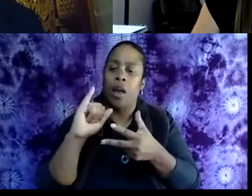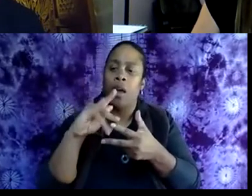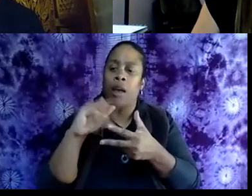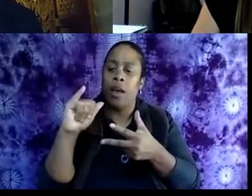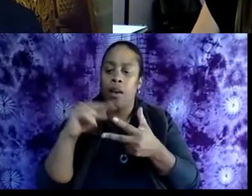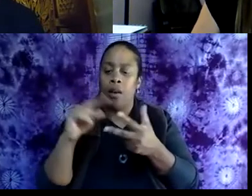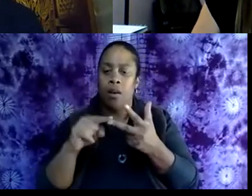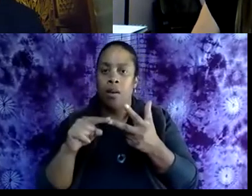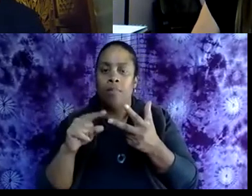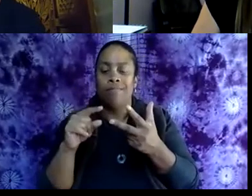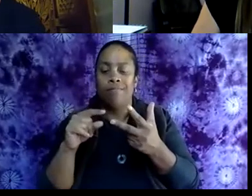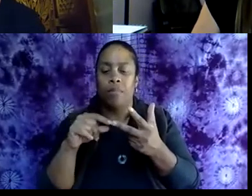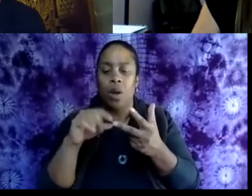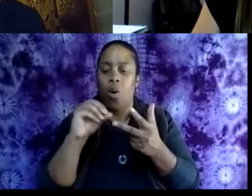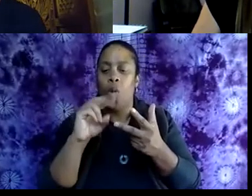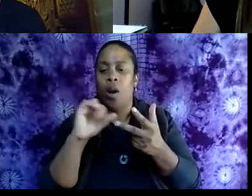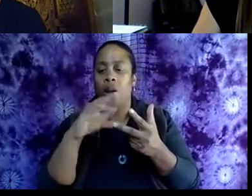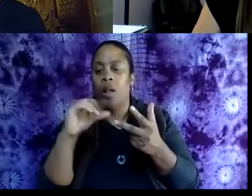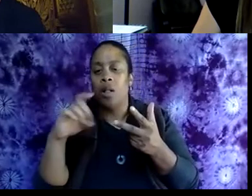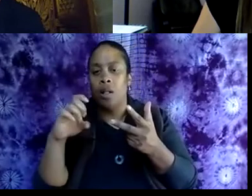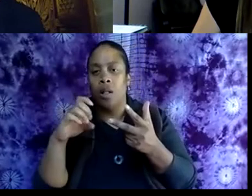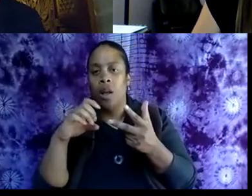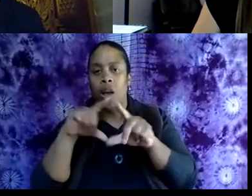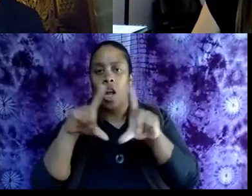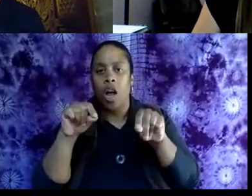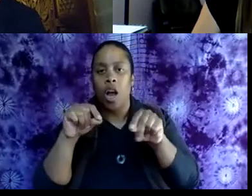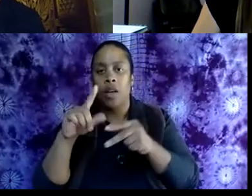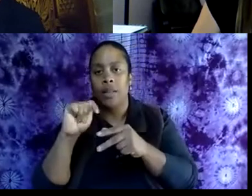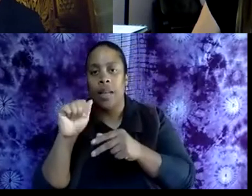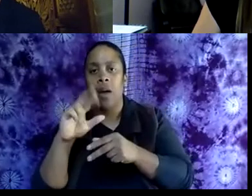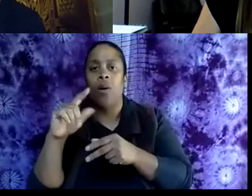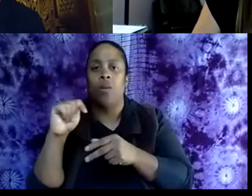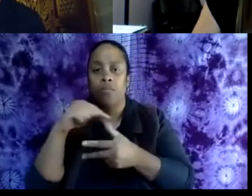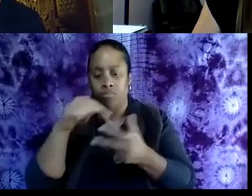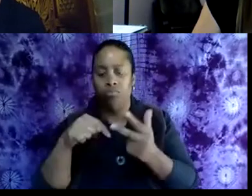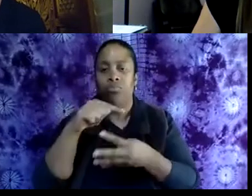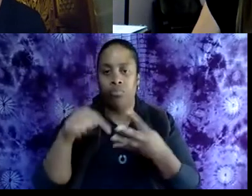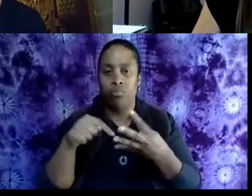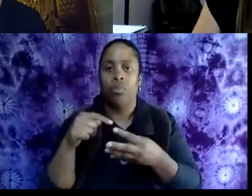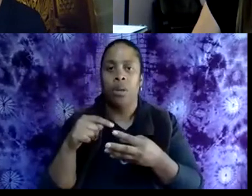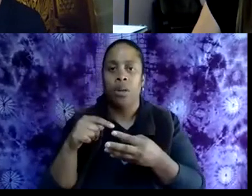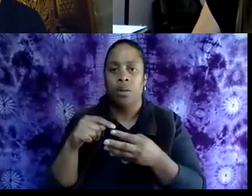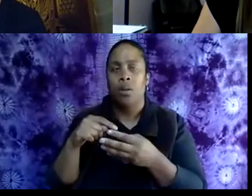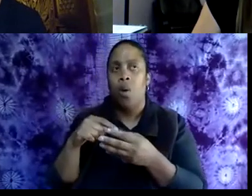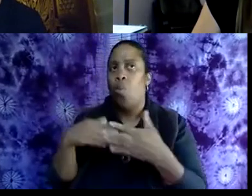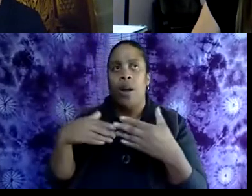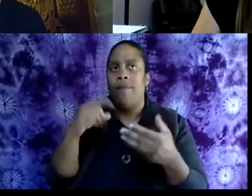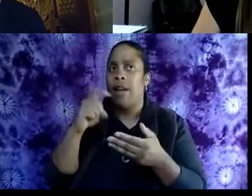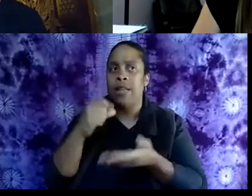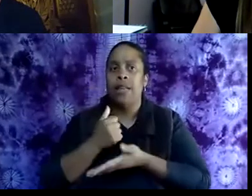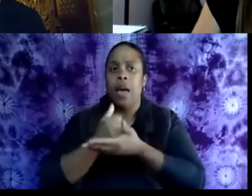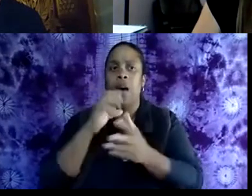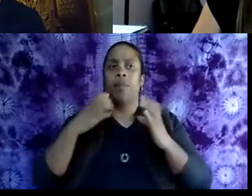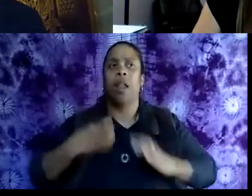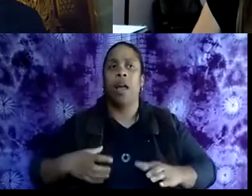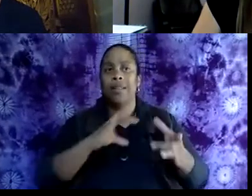cards and tarot, just whatever really my clients need to help connect back to their self and really feel